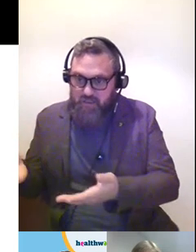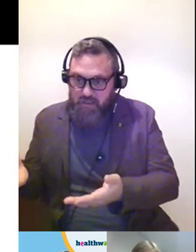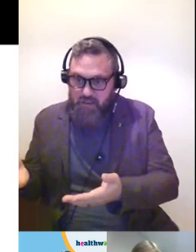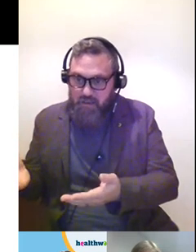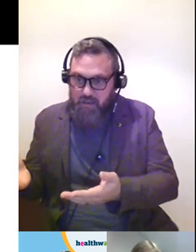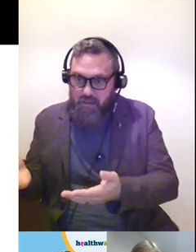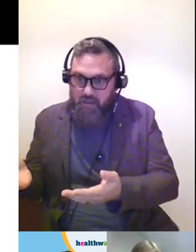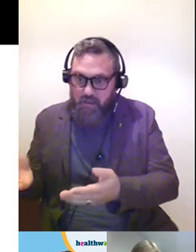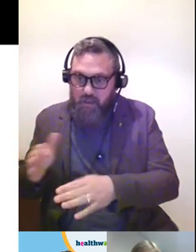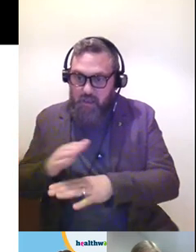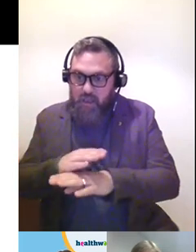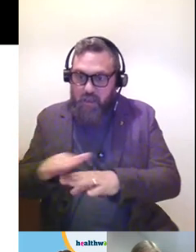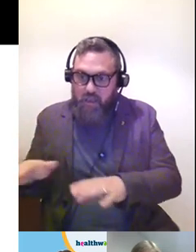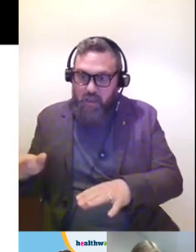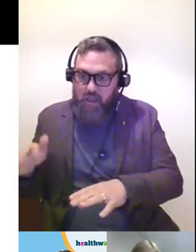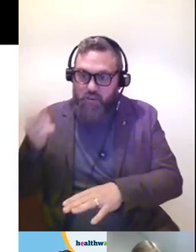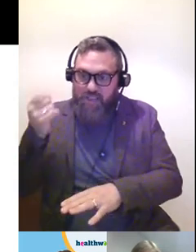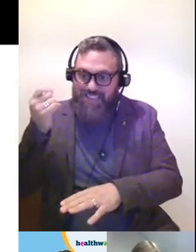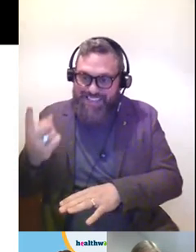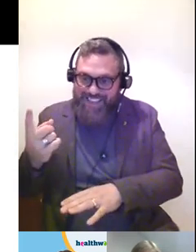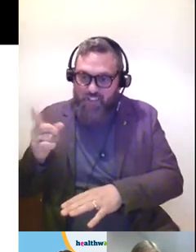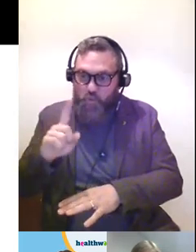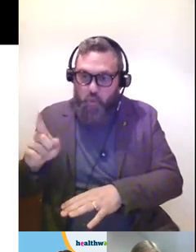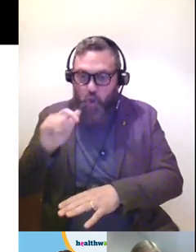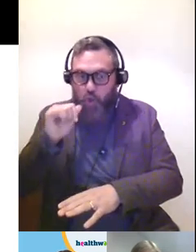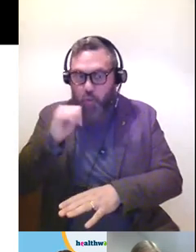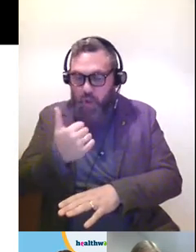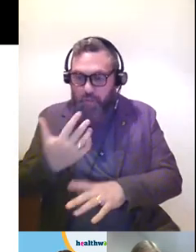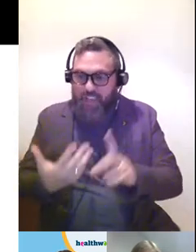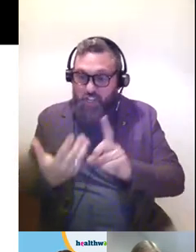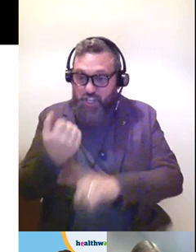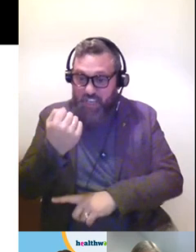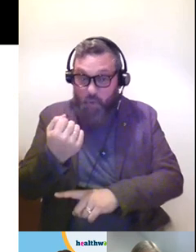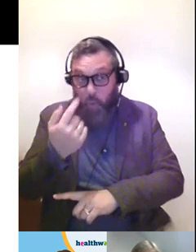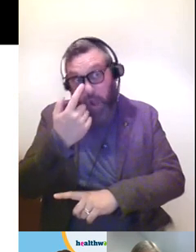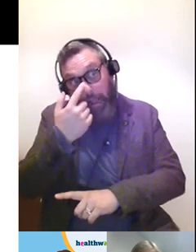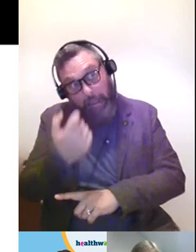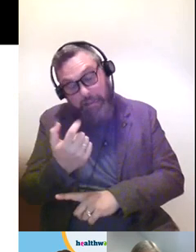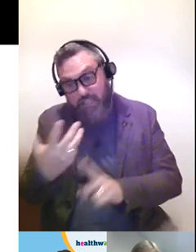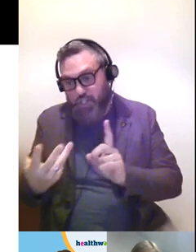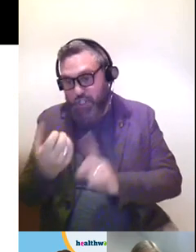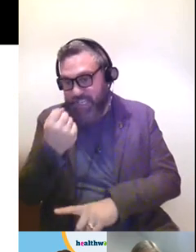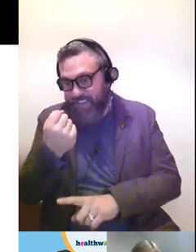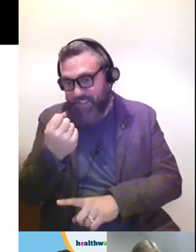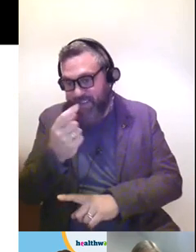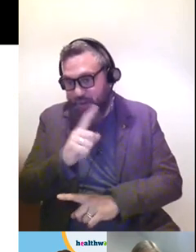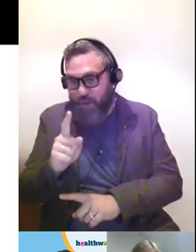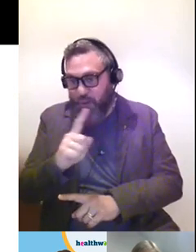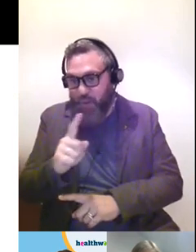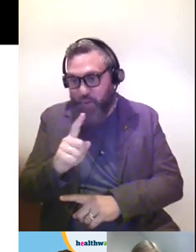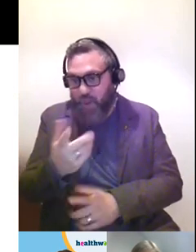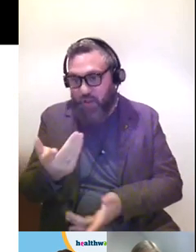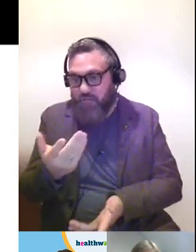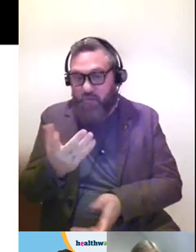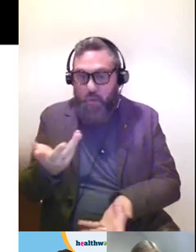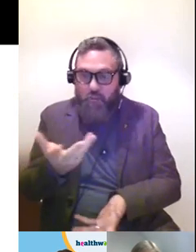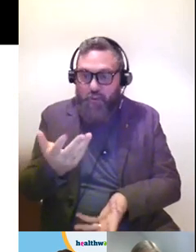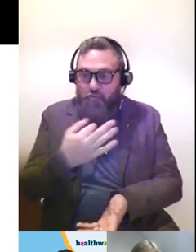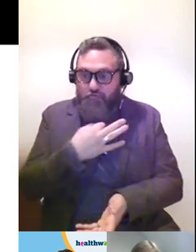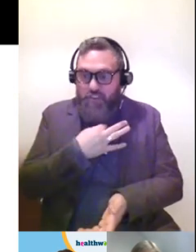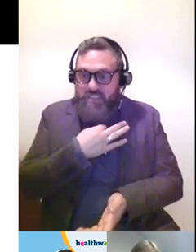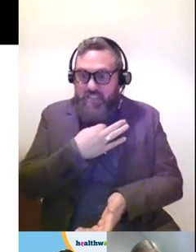I don't understand from the strategy what will be achieved, what is achievable, where the risks are, and